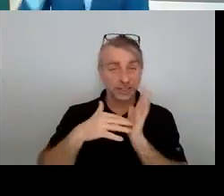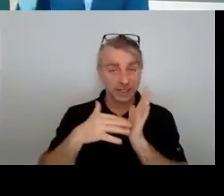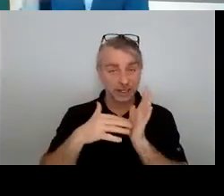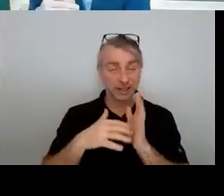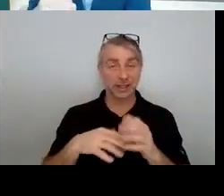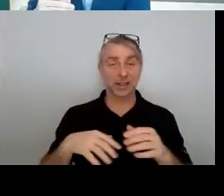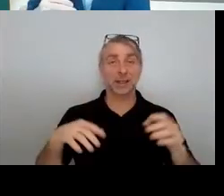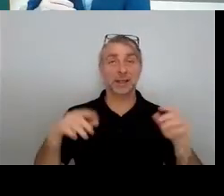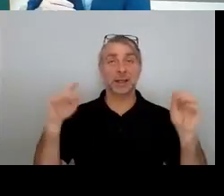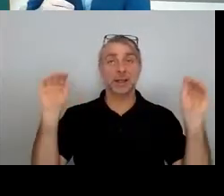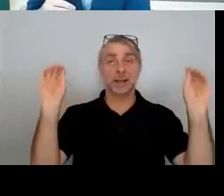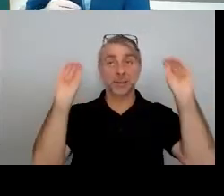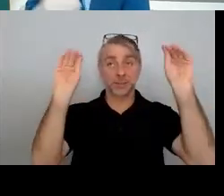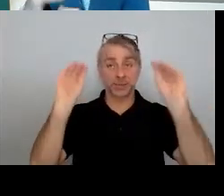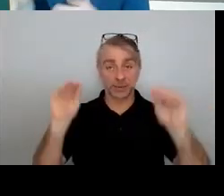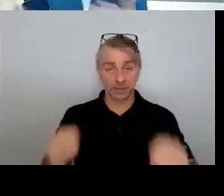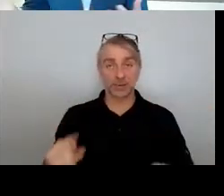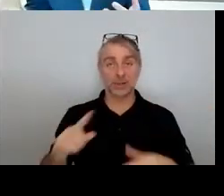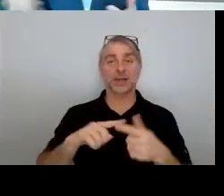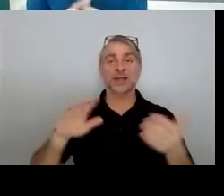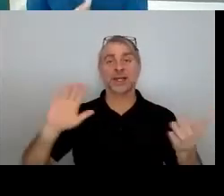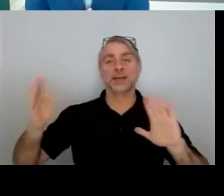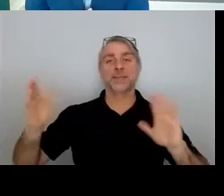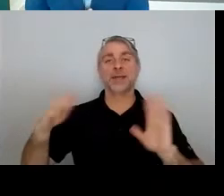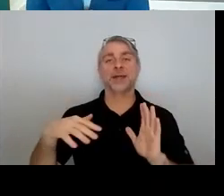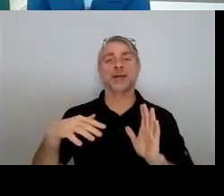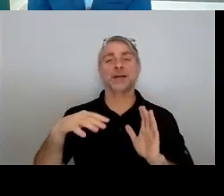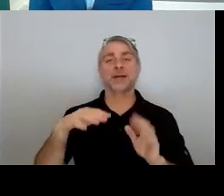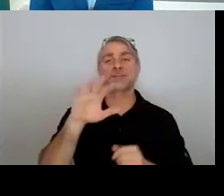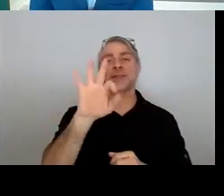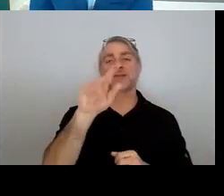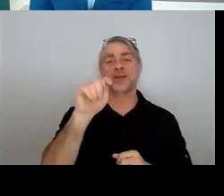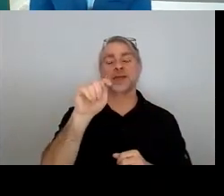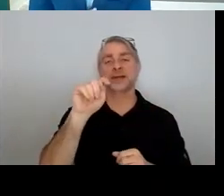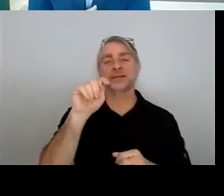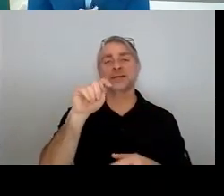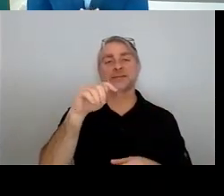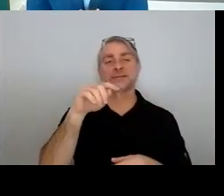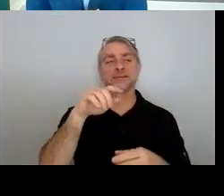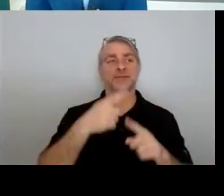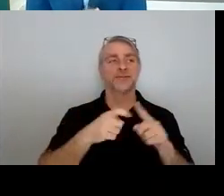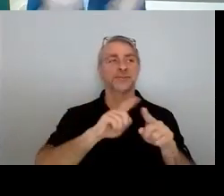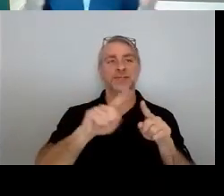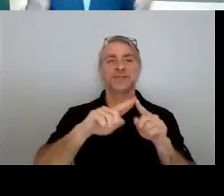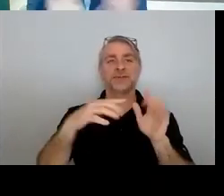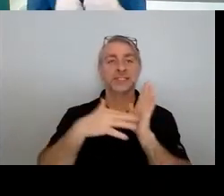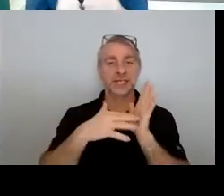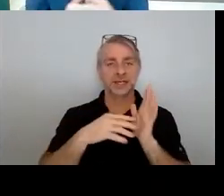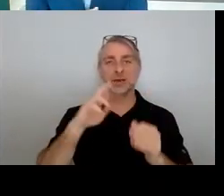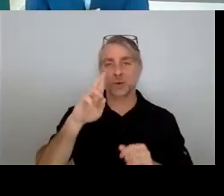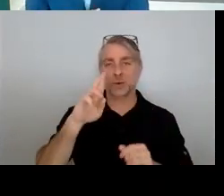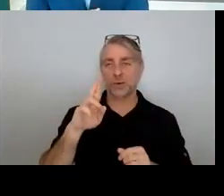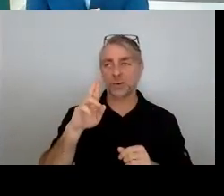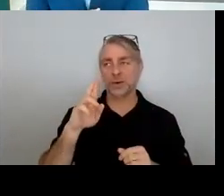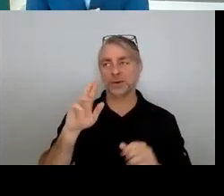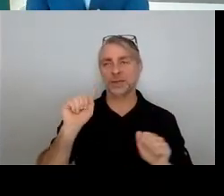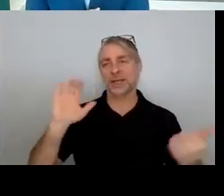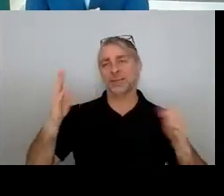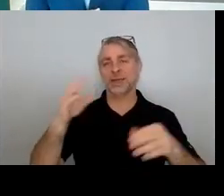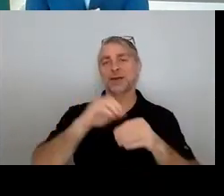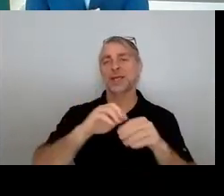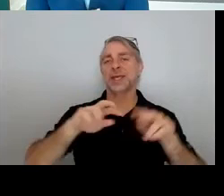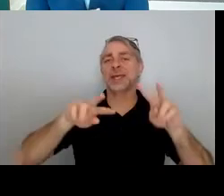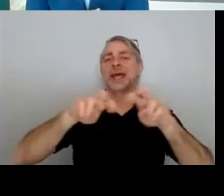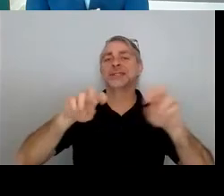then you can compare the effects across studies, or you can combine them in a meta-analytic model, which Ryan will show you in a